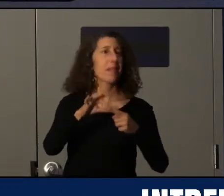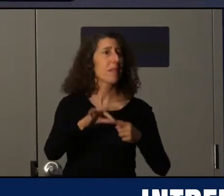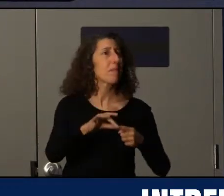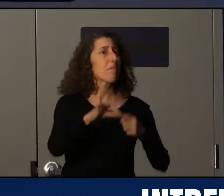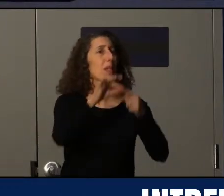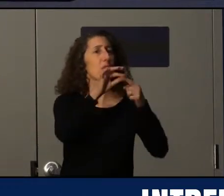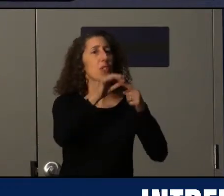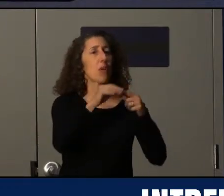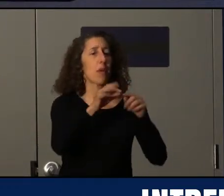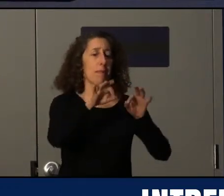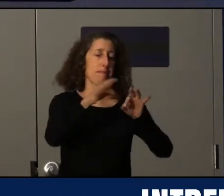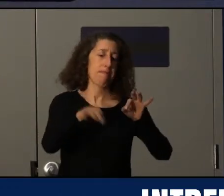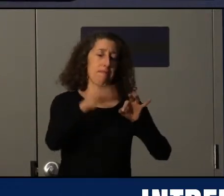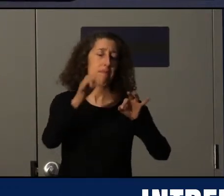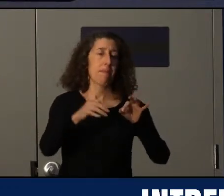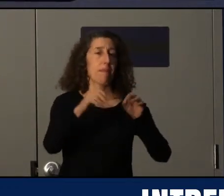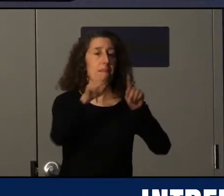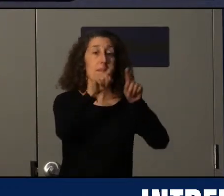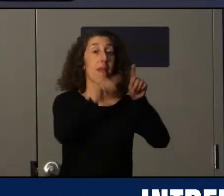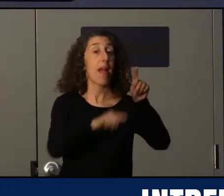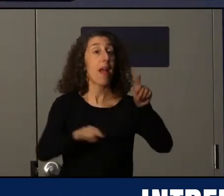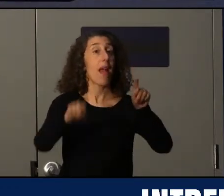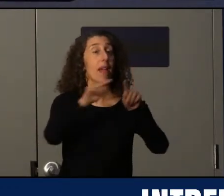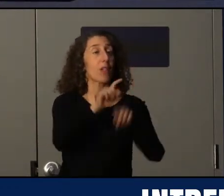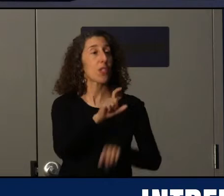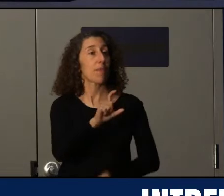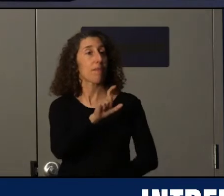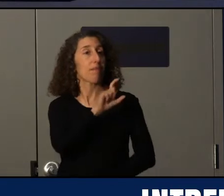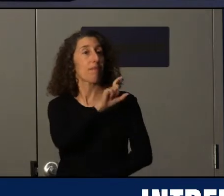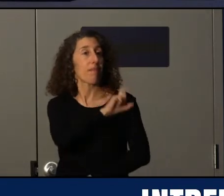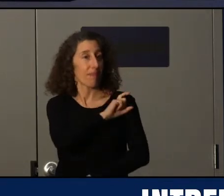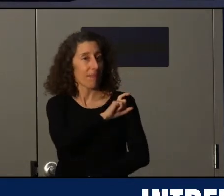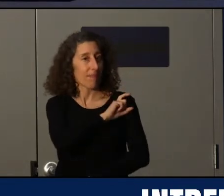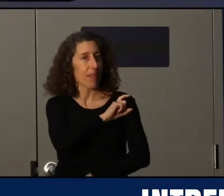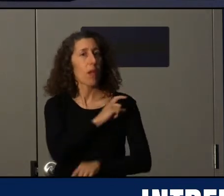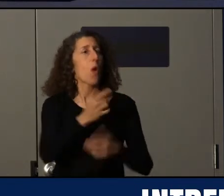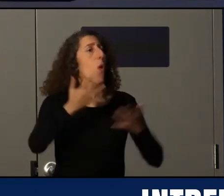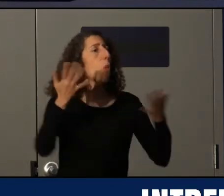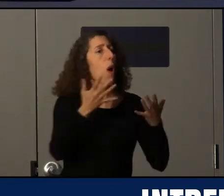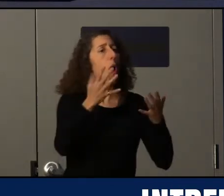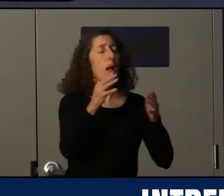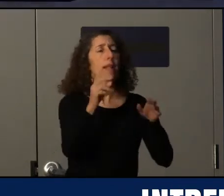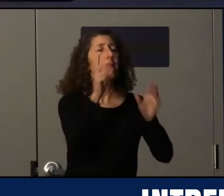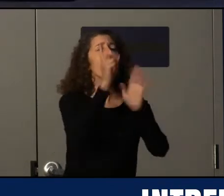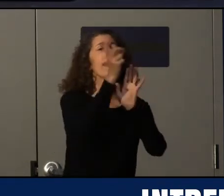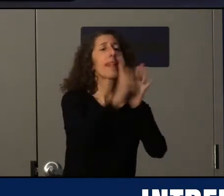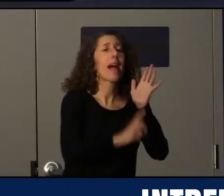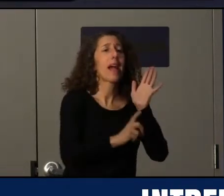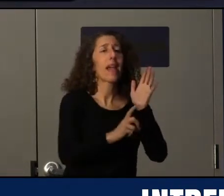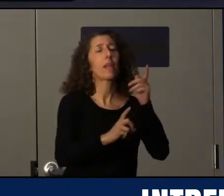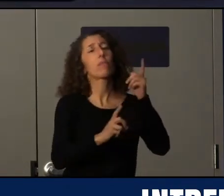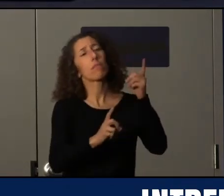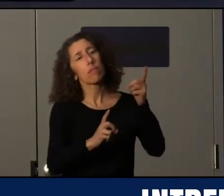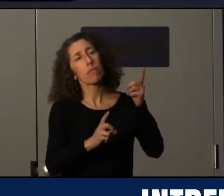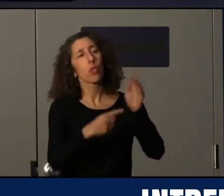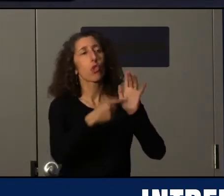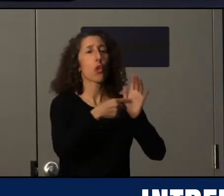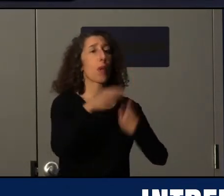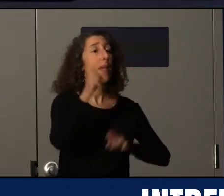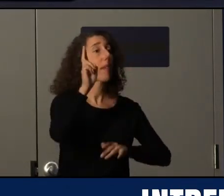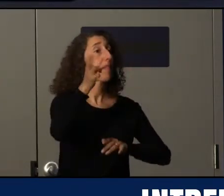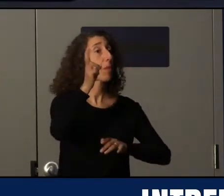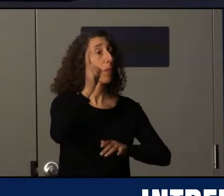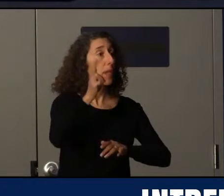of simple to represent, the history, the legacy of the space shuttle. And we reached out